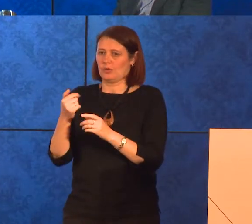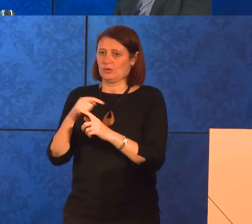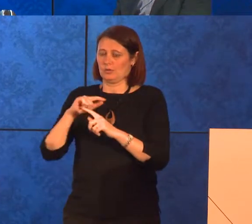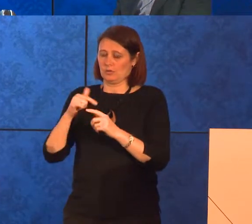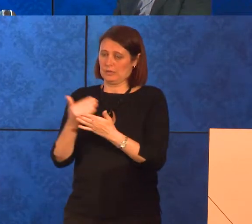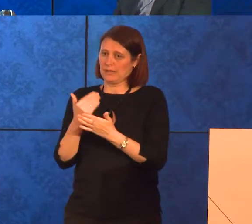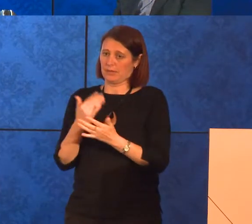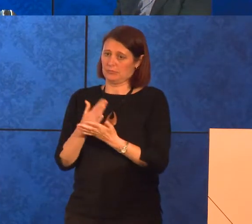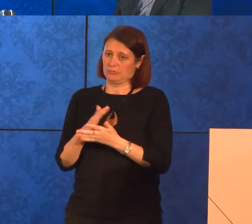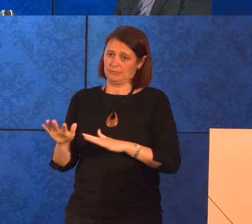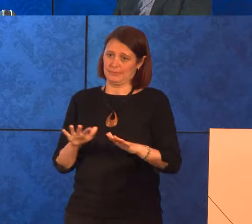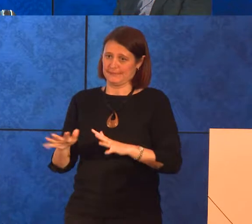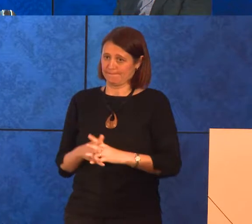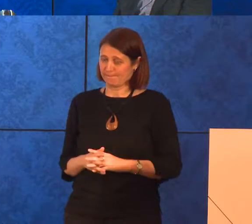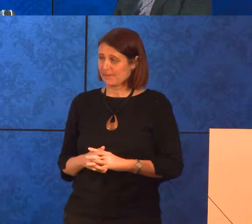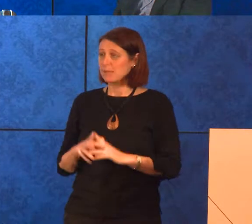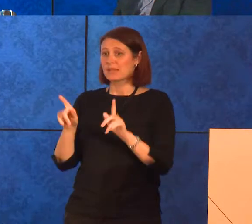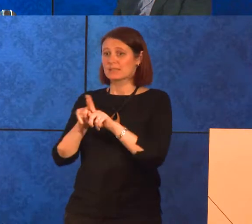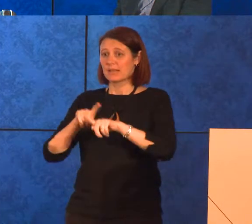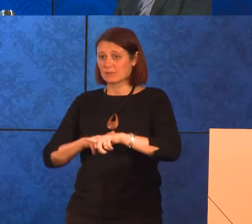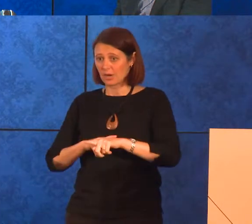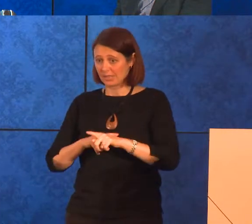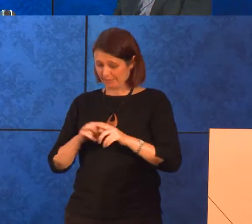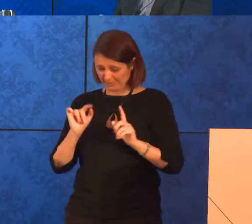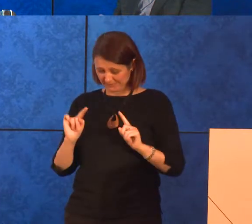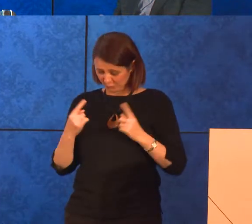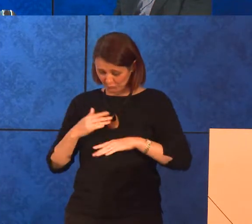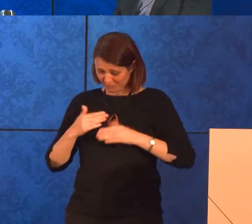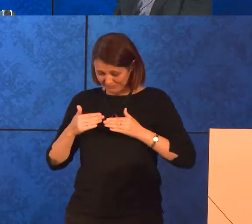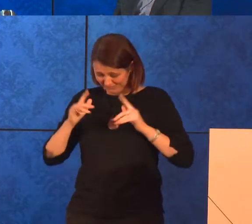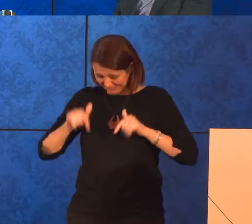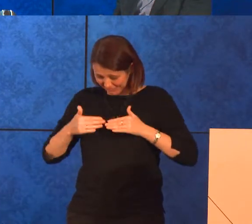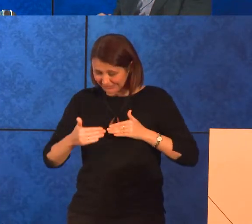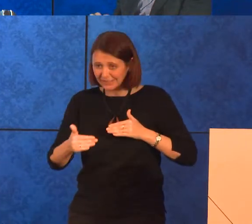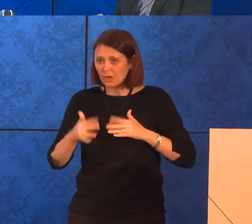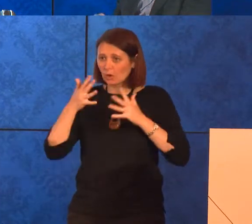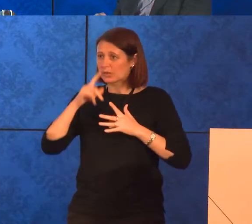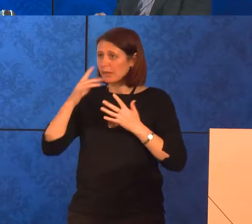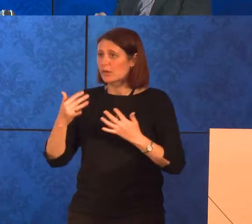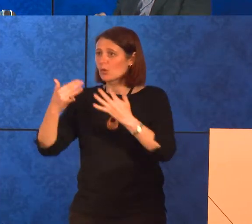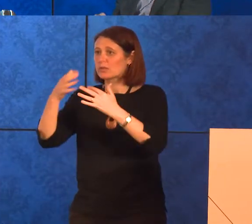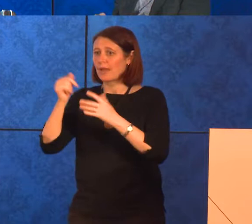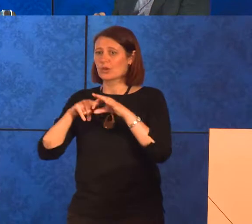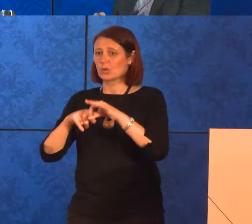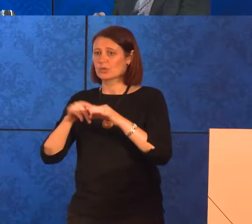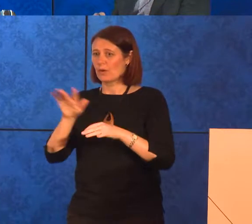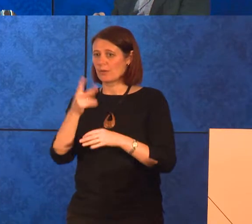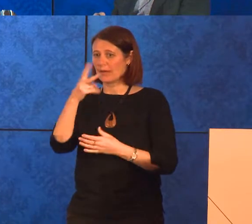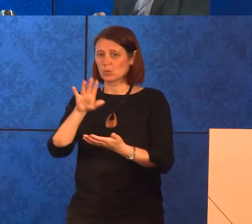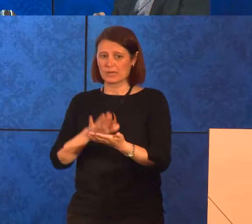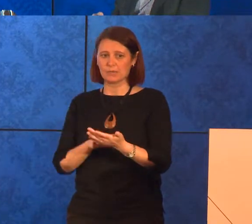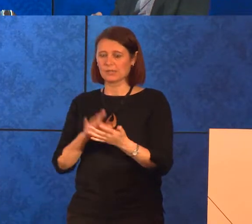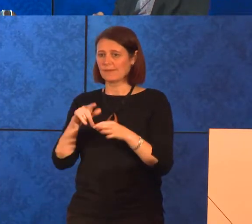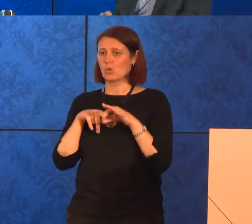truly occupied. But that being said, we are at day dot and lots of people in the audience have questions. So we have about 20 minutes now